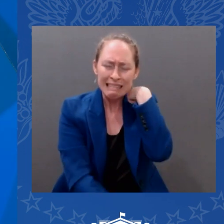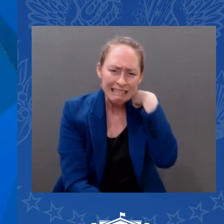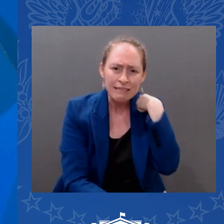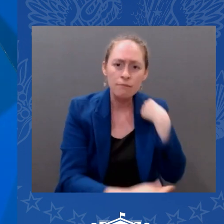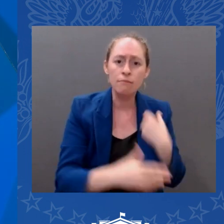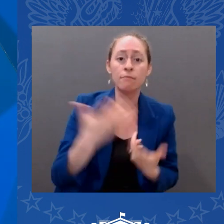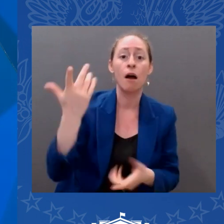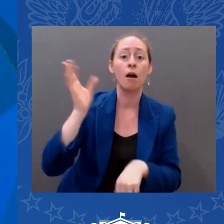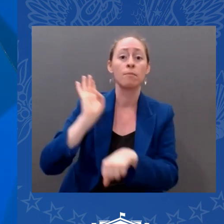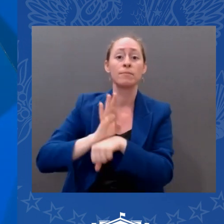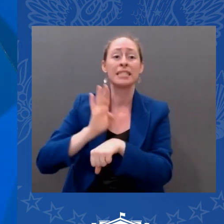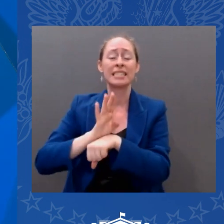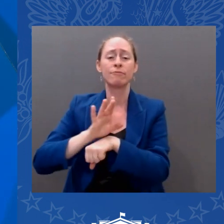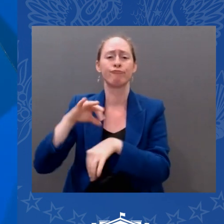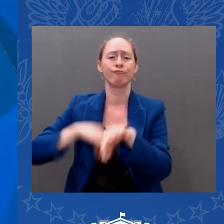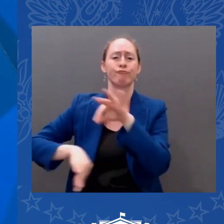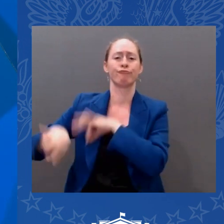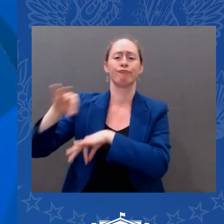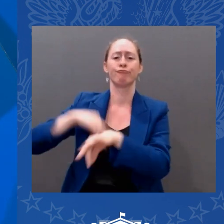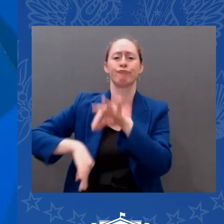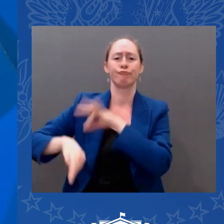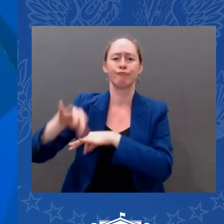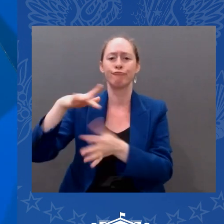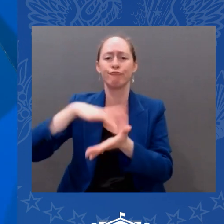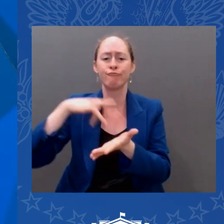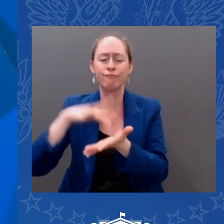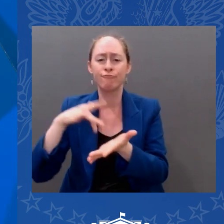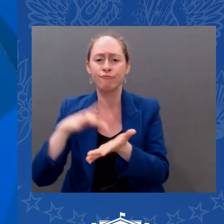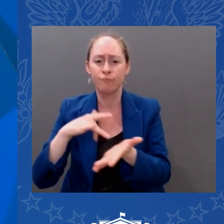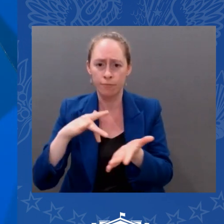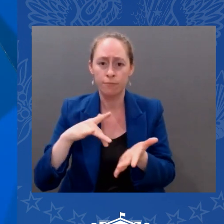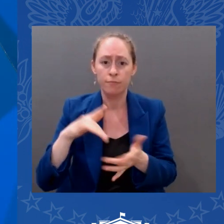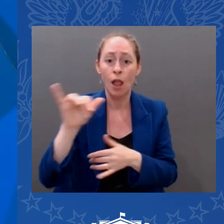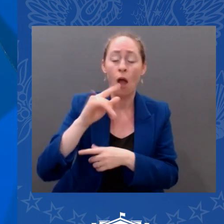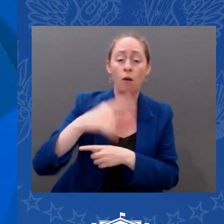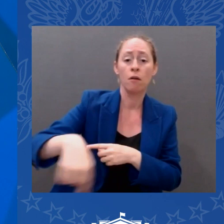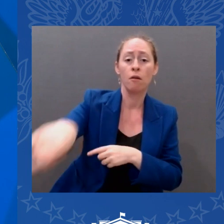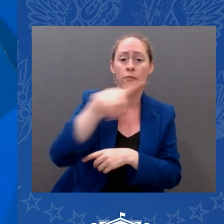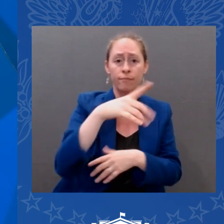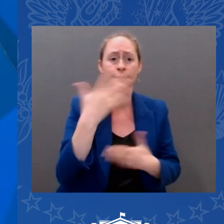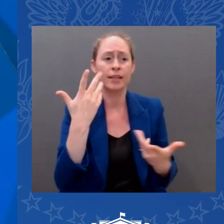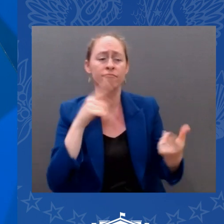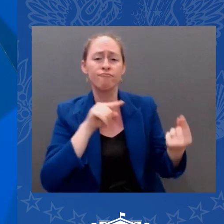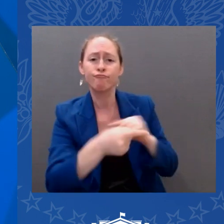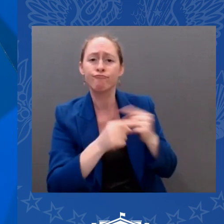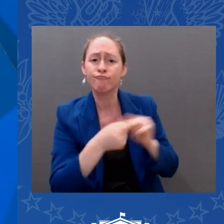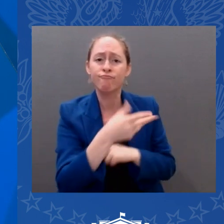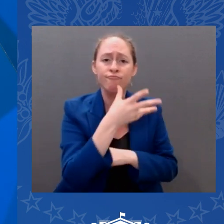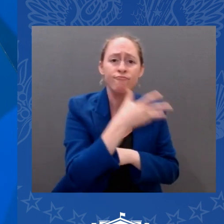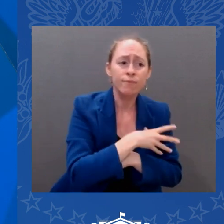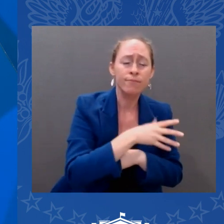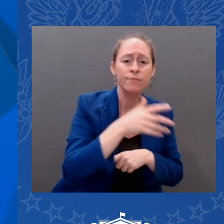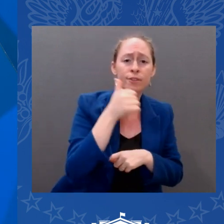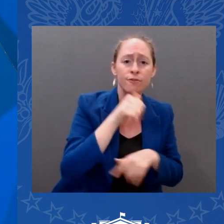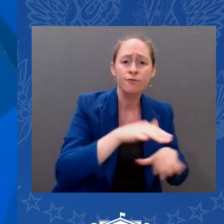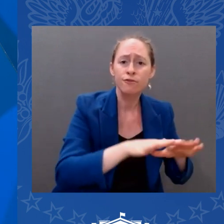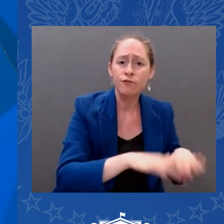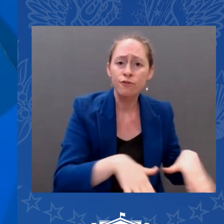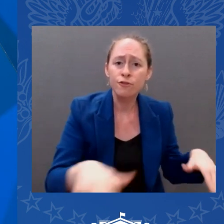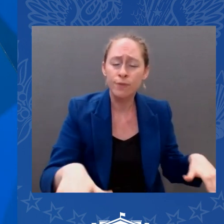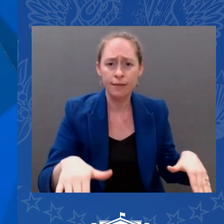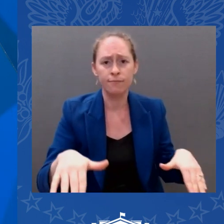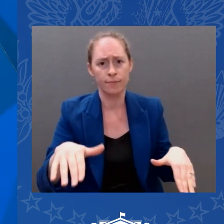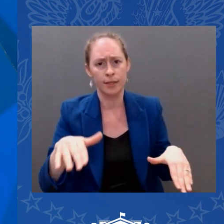challenges, I know and I am certain they will require new and innovative